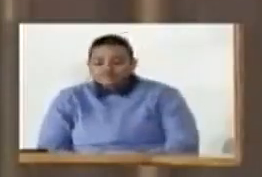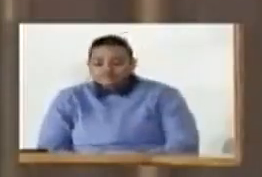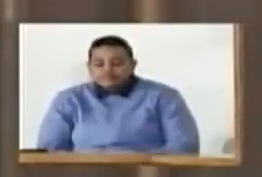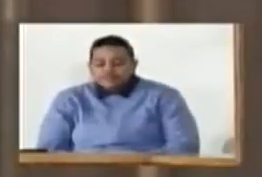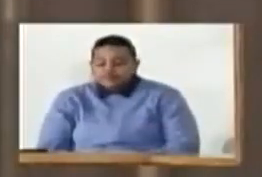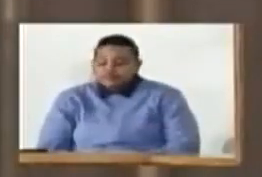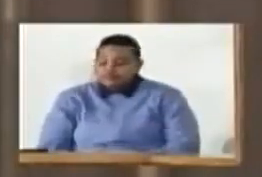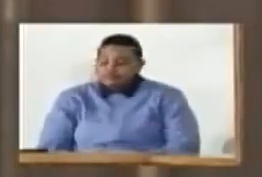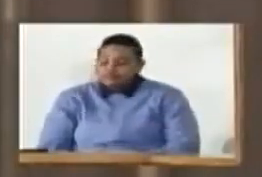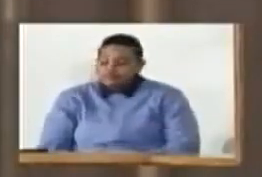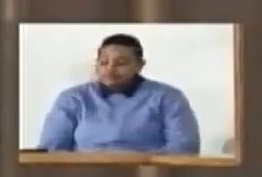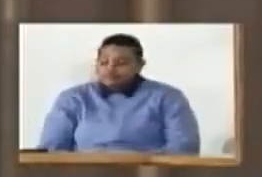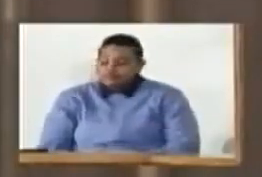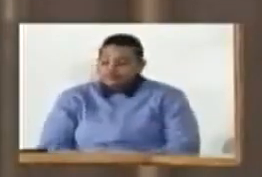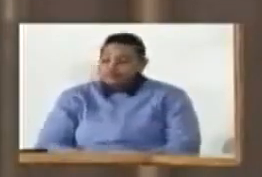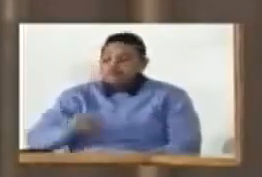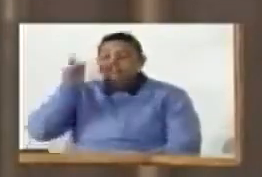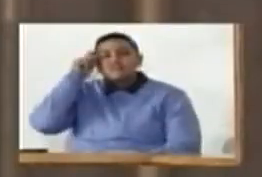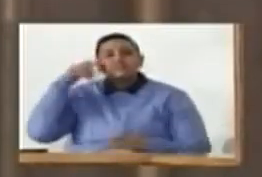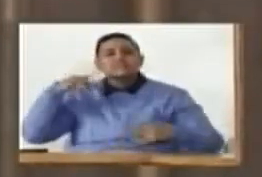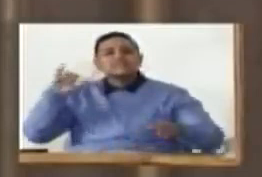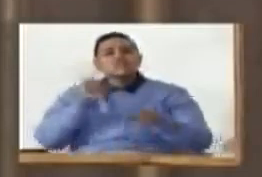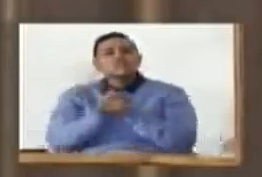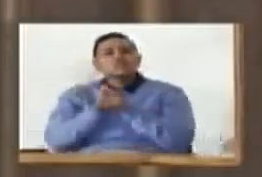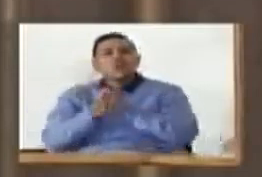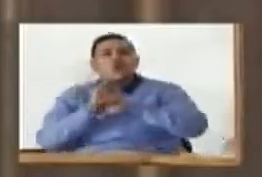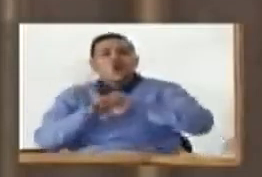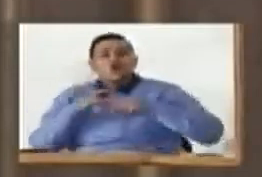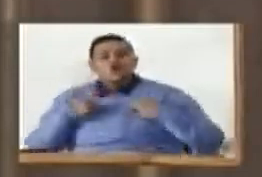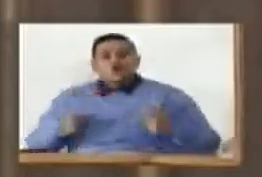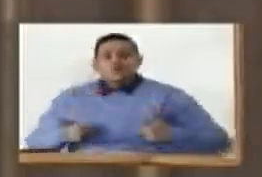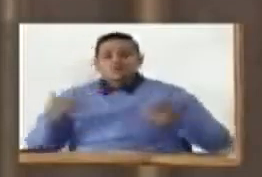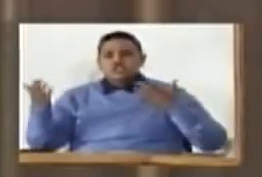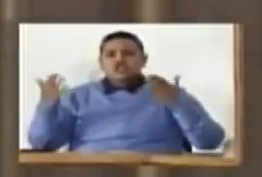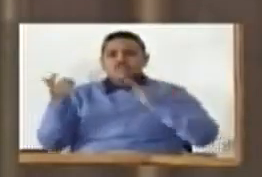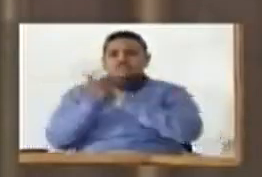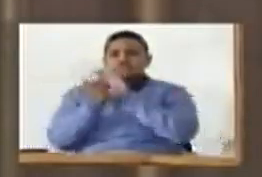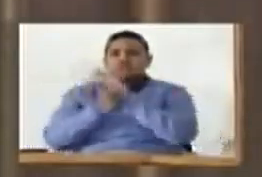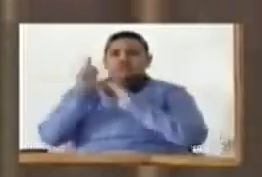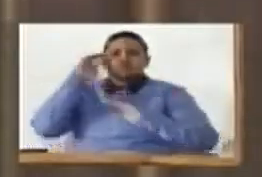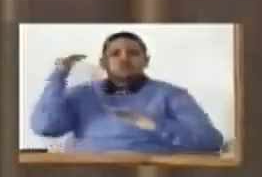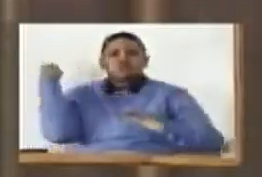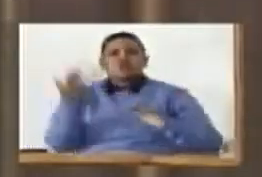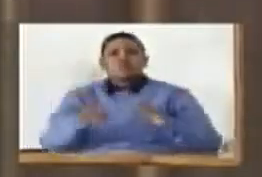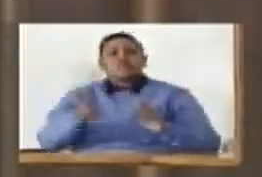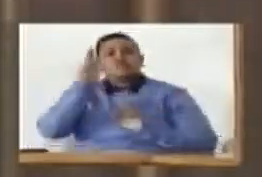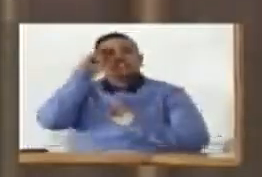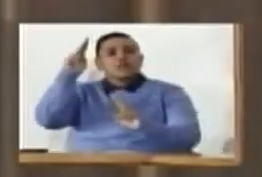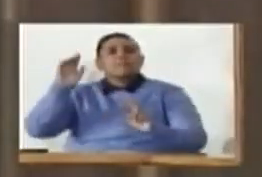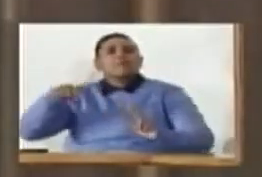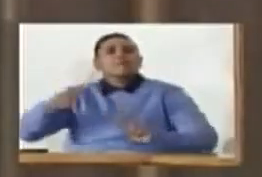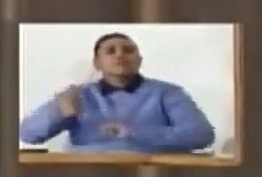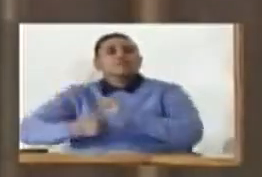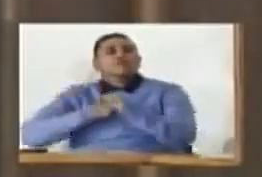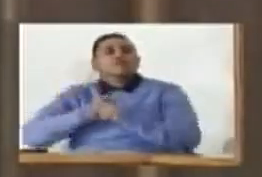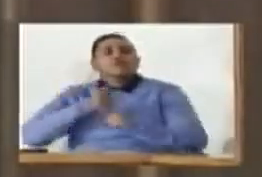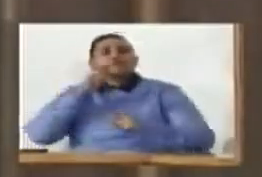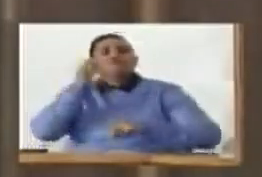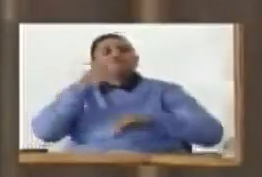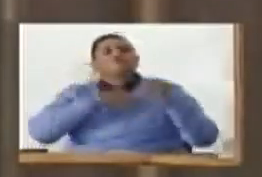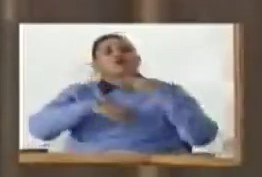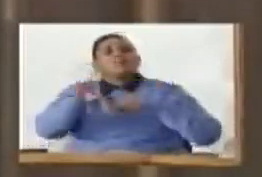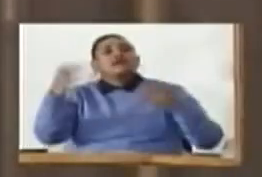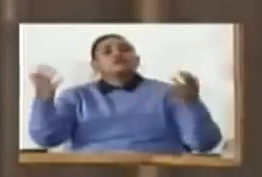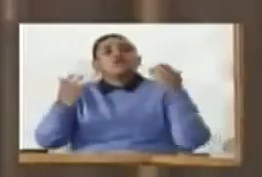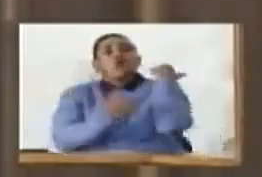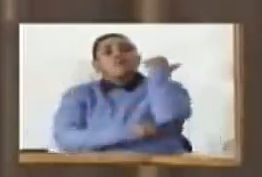The government continues to work on the Human Services Bill, which will come before this Honorable House this year to replace the